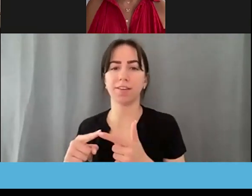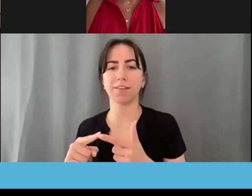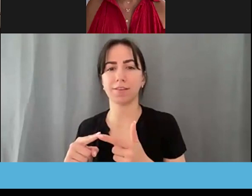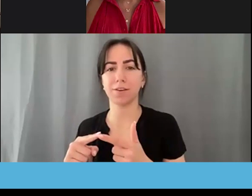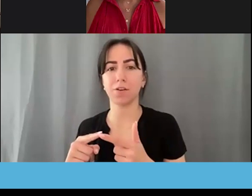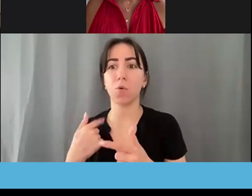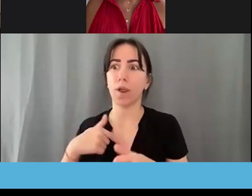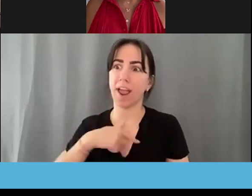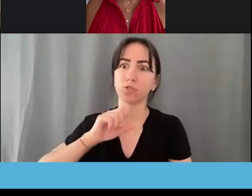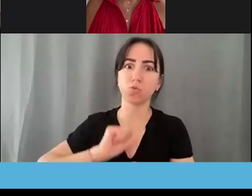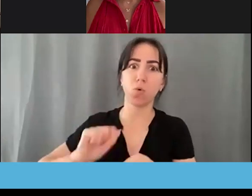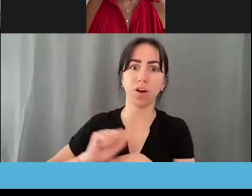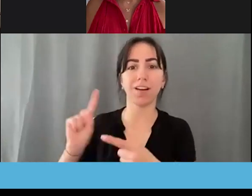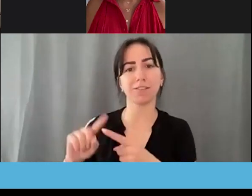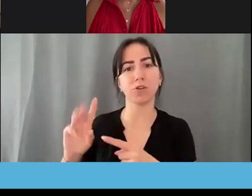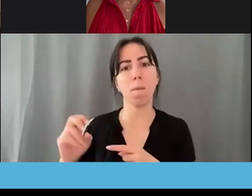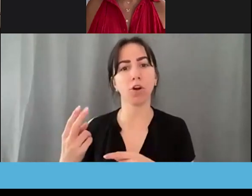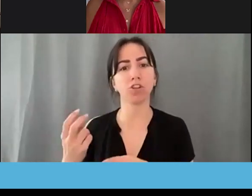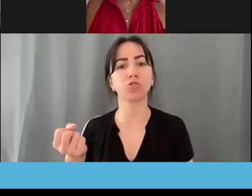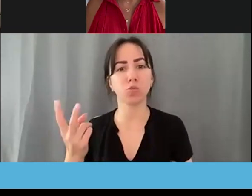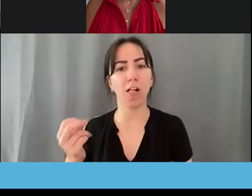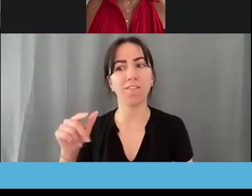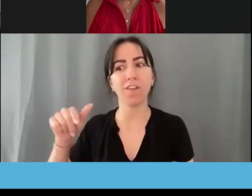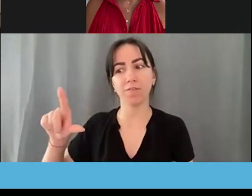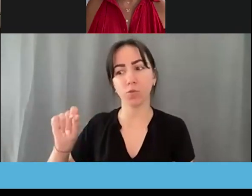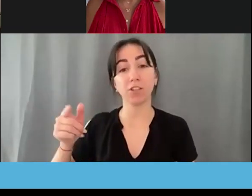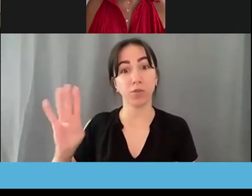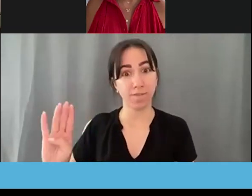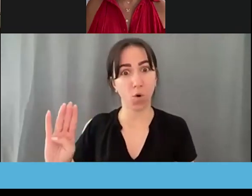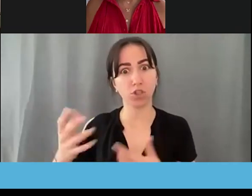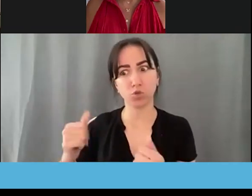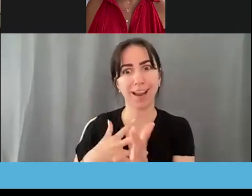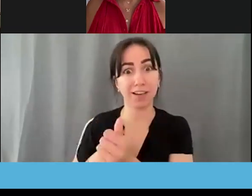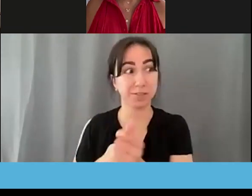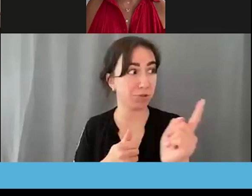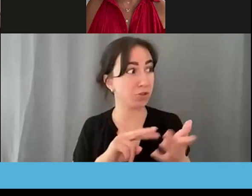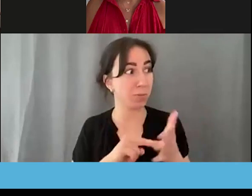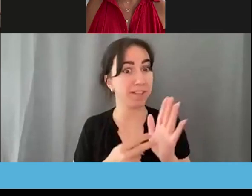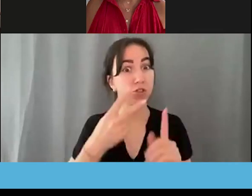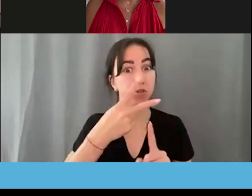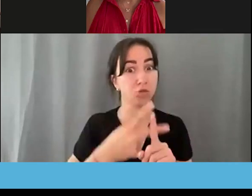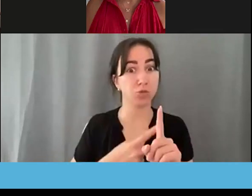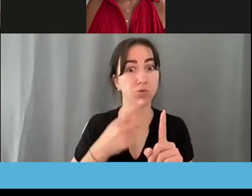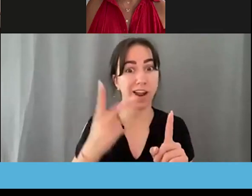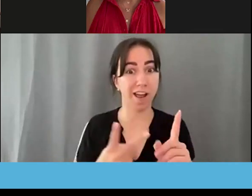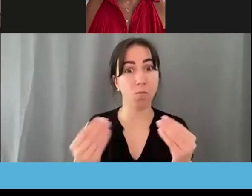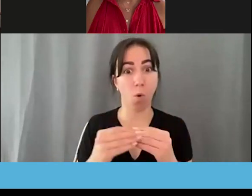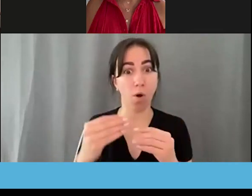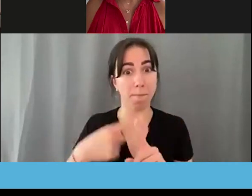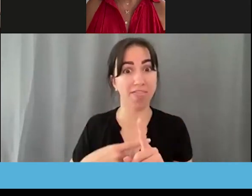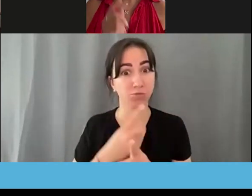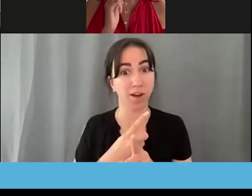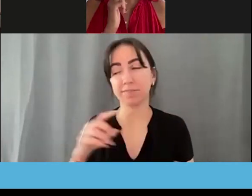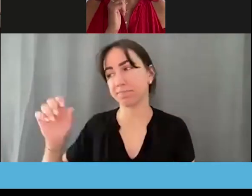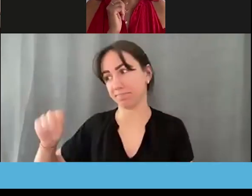March 12th of 2024 So it takes like 2.5 more months, basically, right?